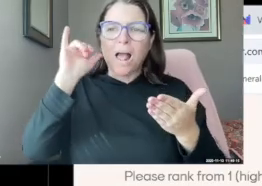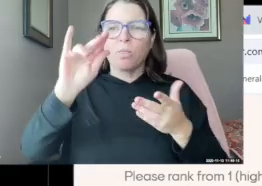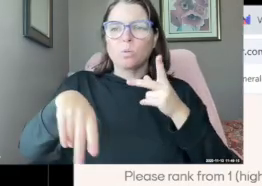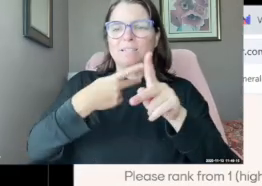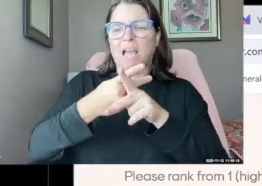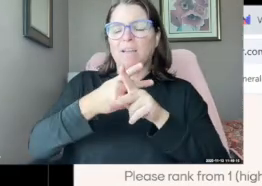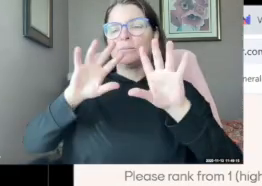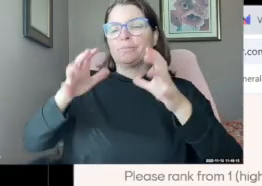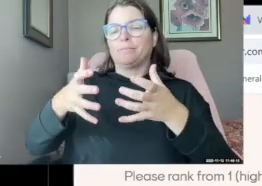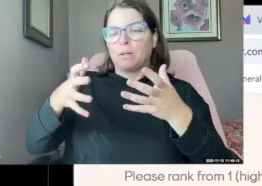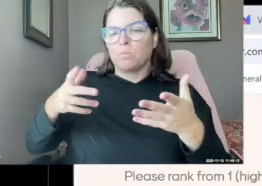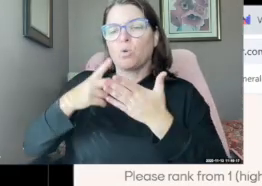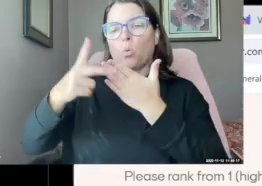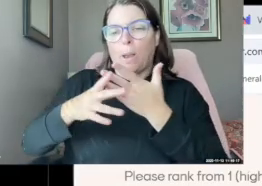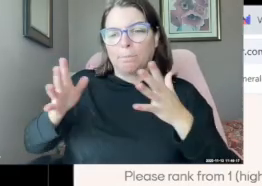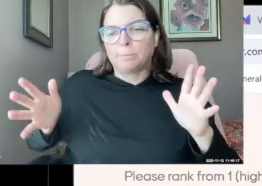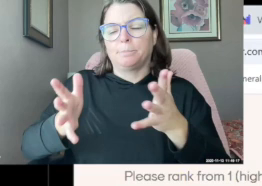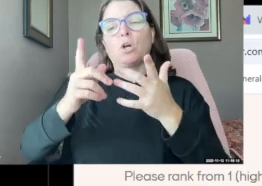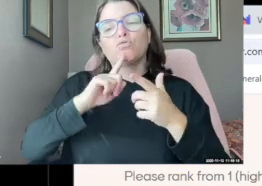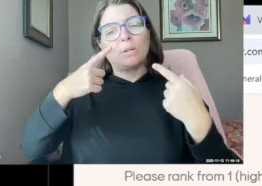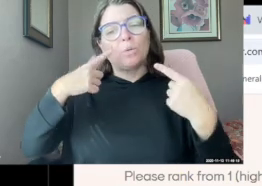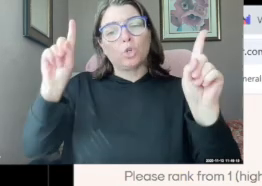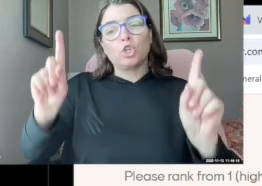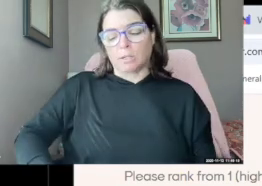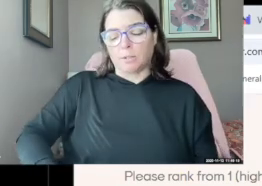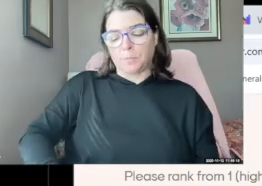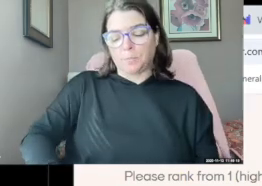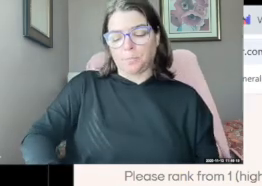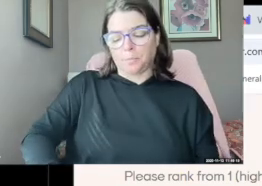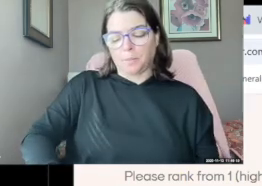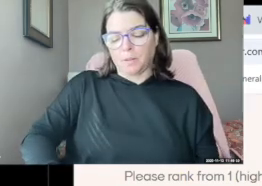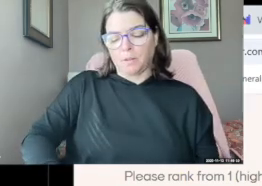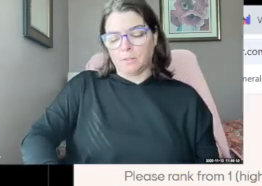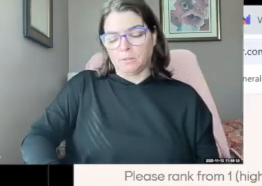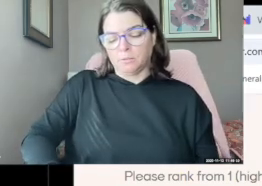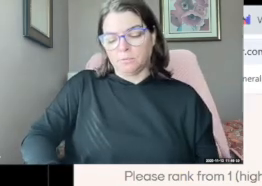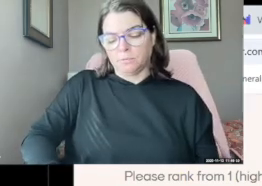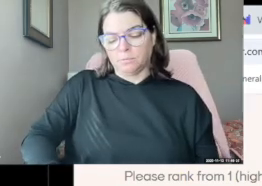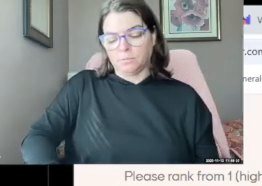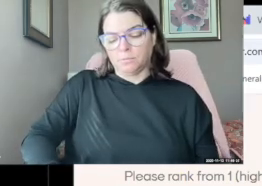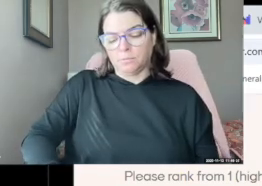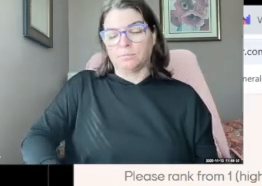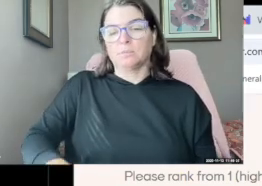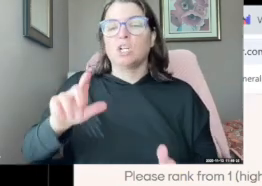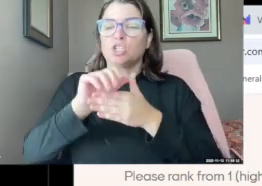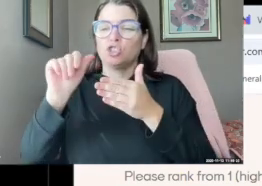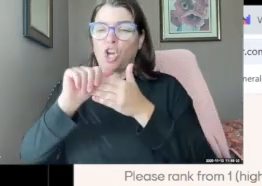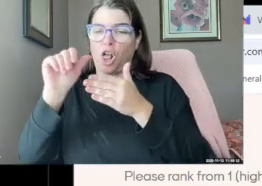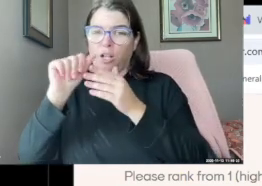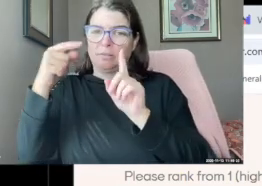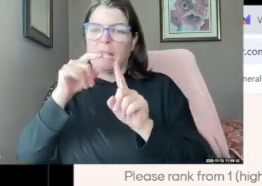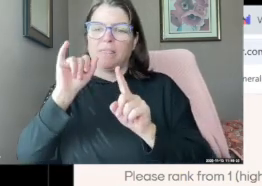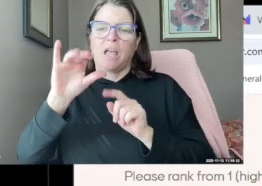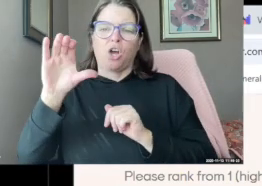a hard balance to optimize, but I think it is a big portion of why these types of suite-driven programs